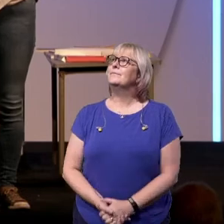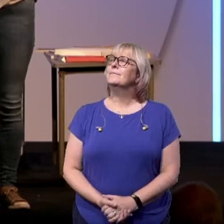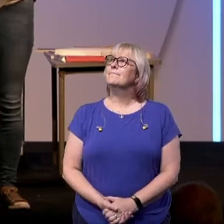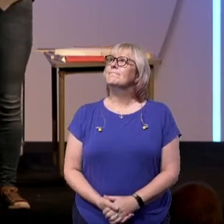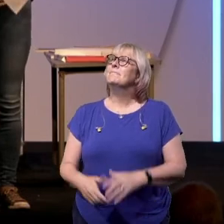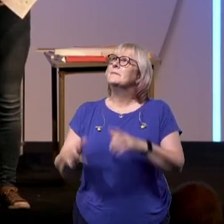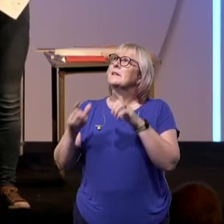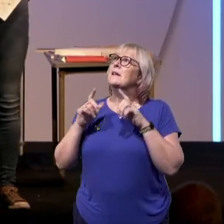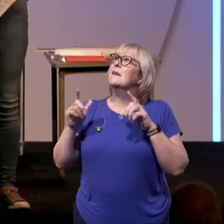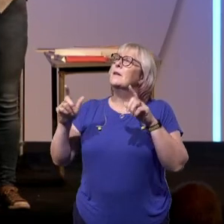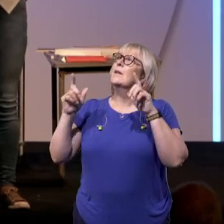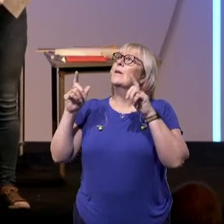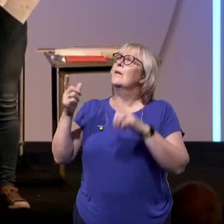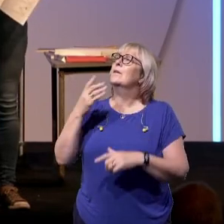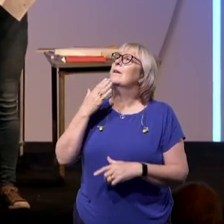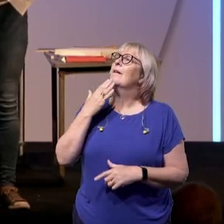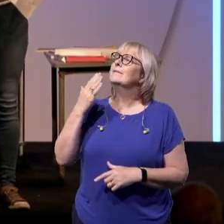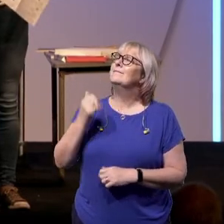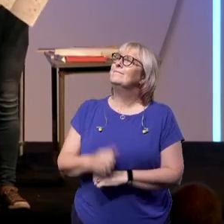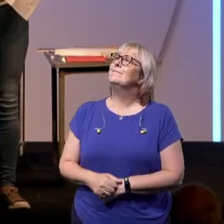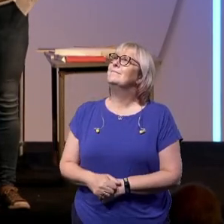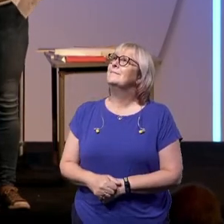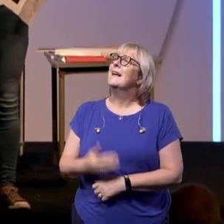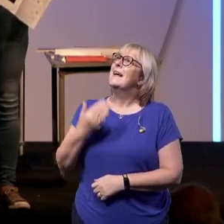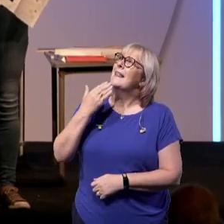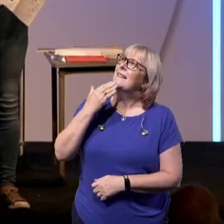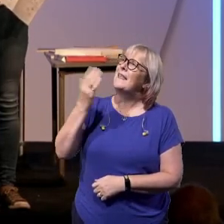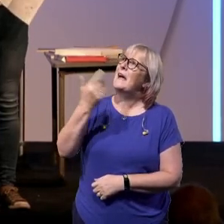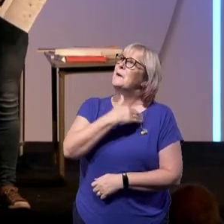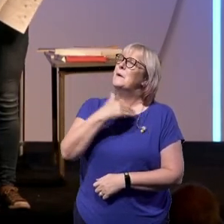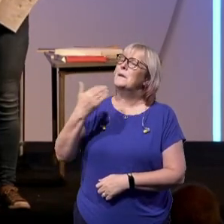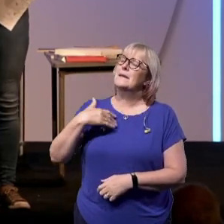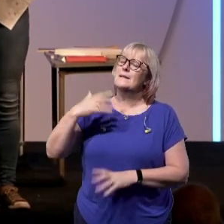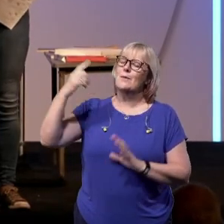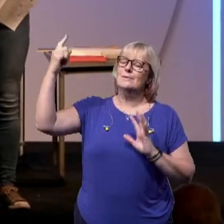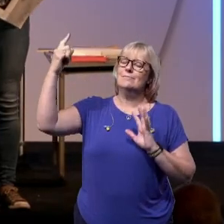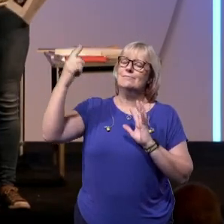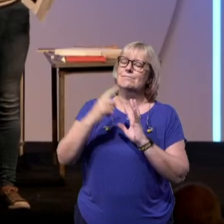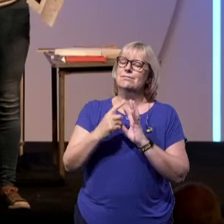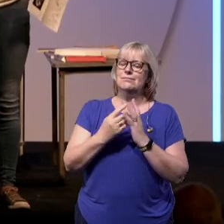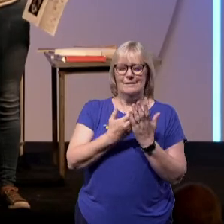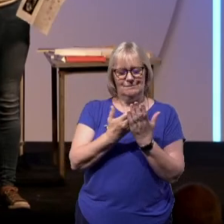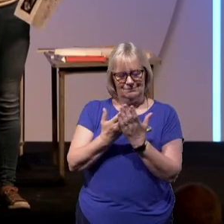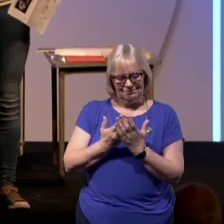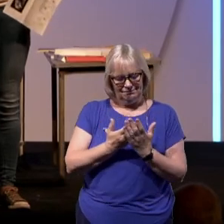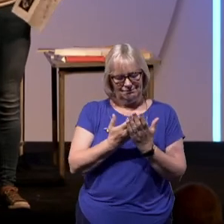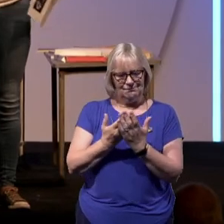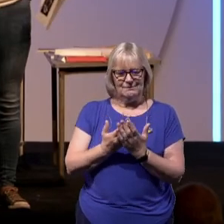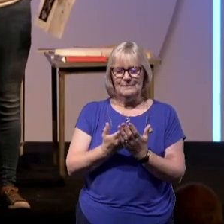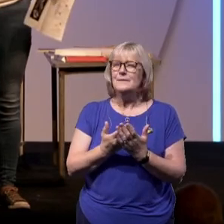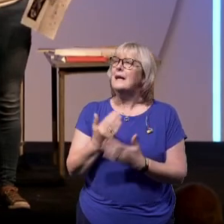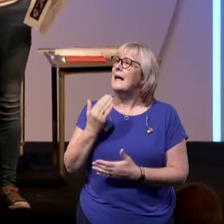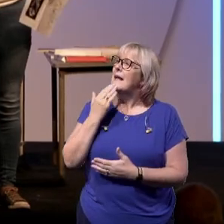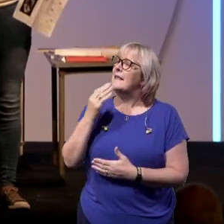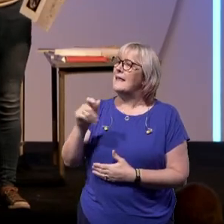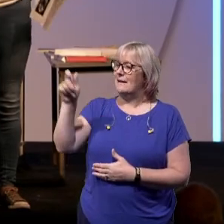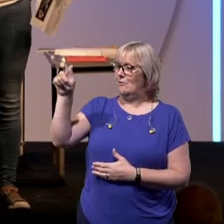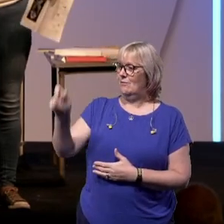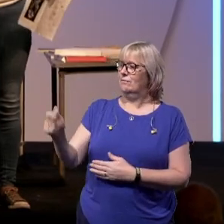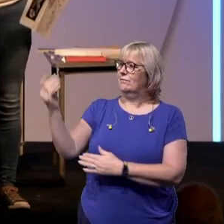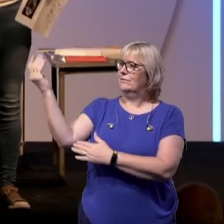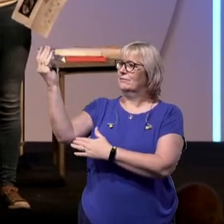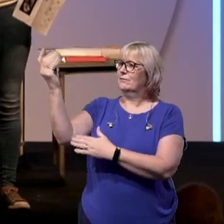Lord God, we thank you this morning we can come together freely to meet and to study your word. We thank you for Rico and the gifts you've given him